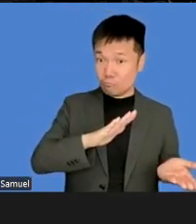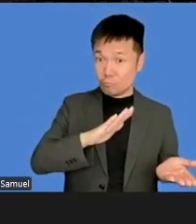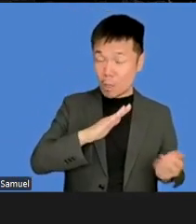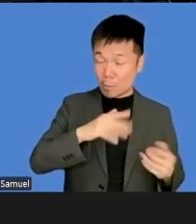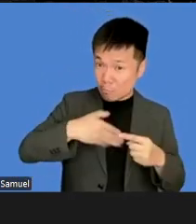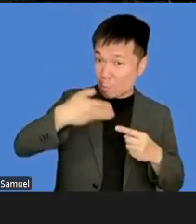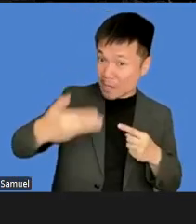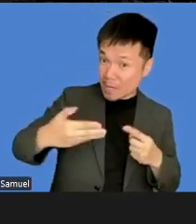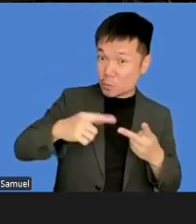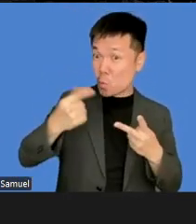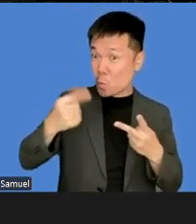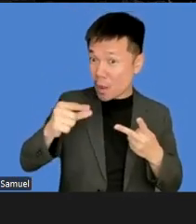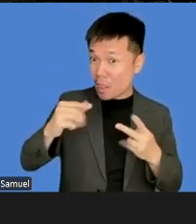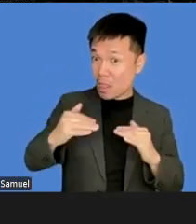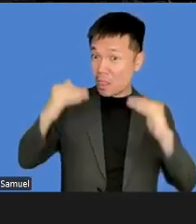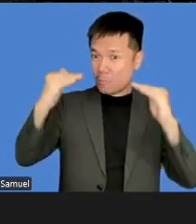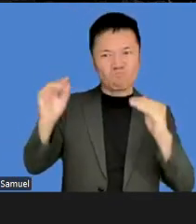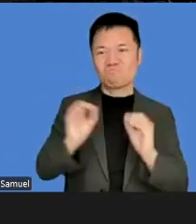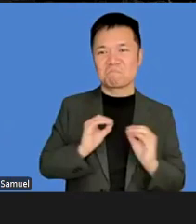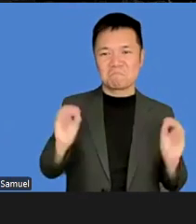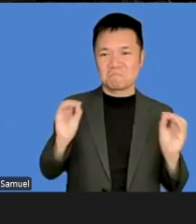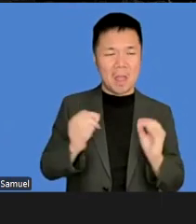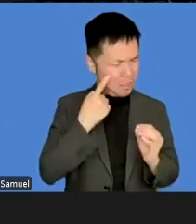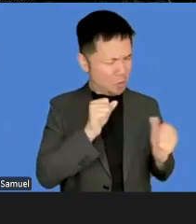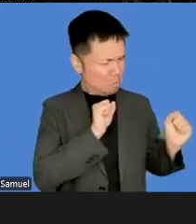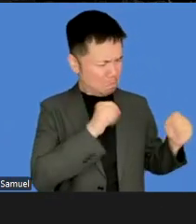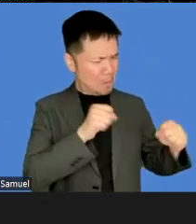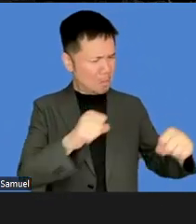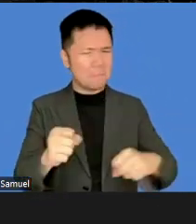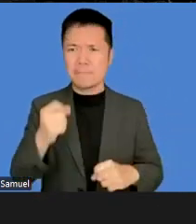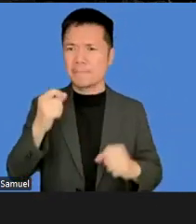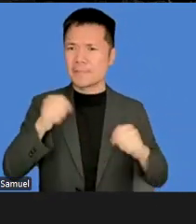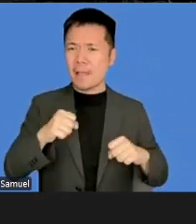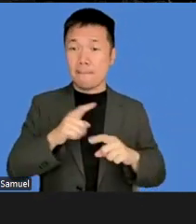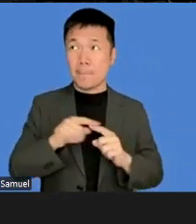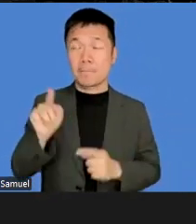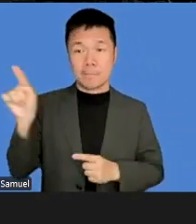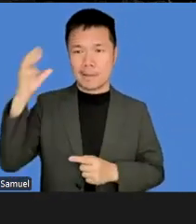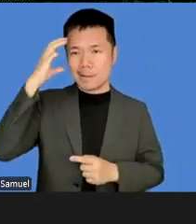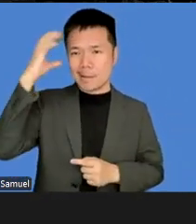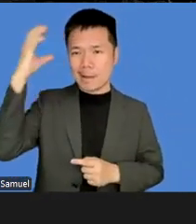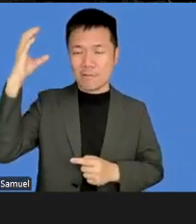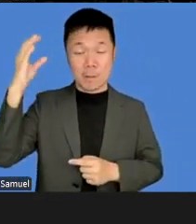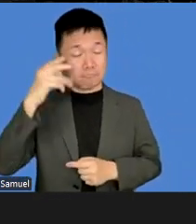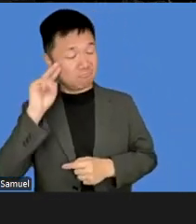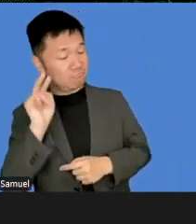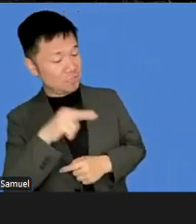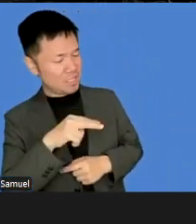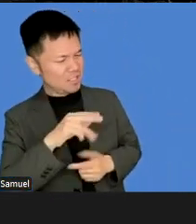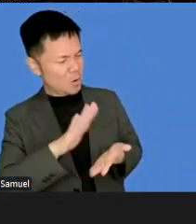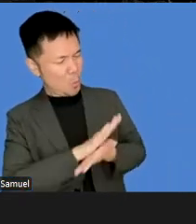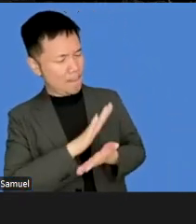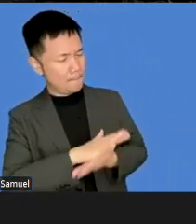I think, on my part, I think there's consensus, but our government does not necessarily take it as a priority. So they have